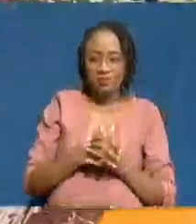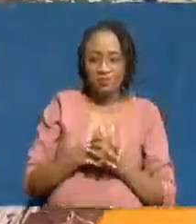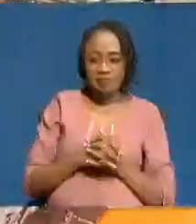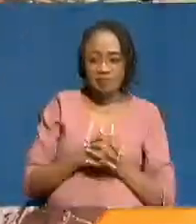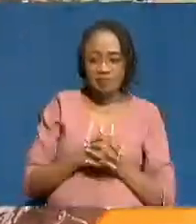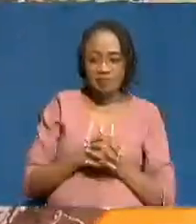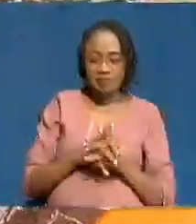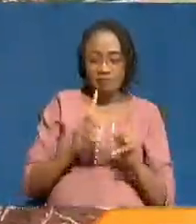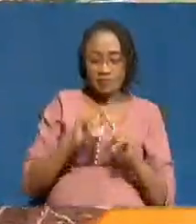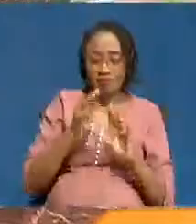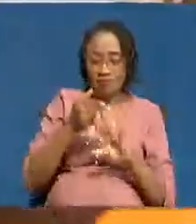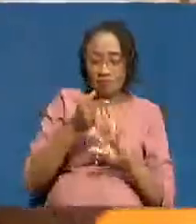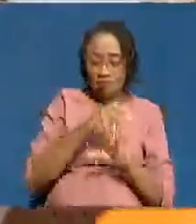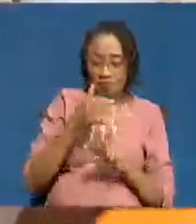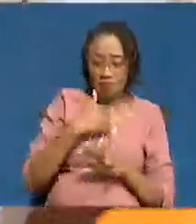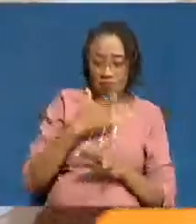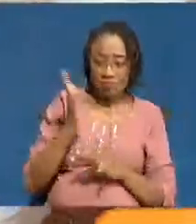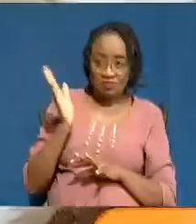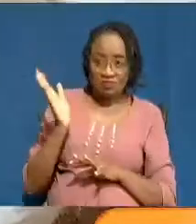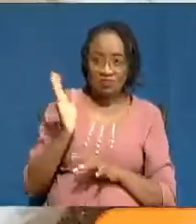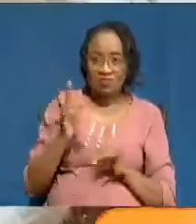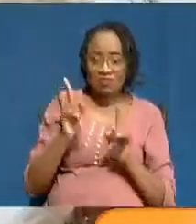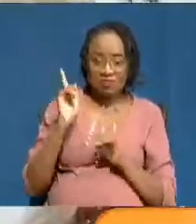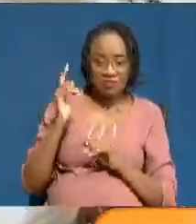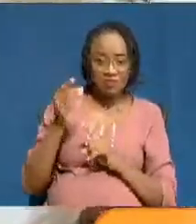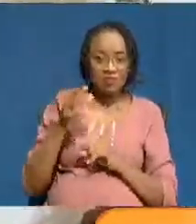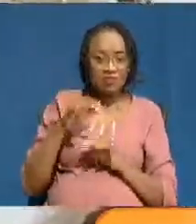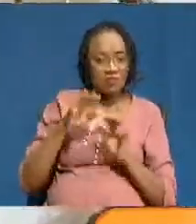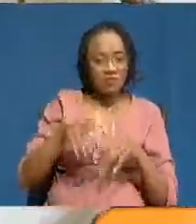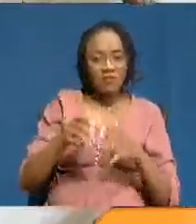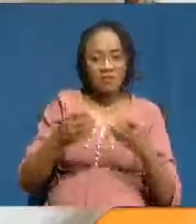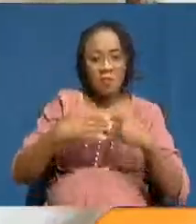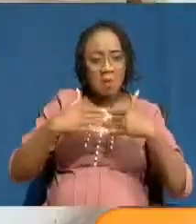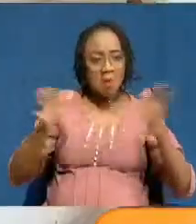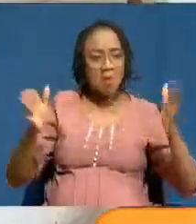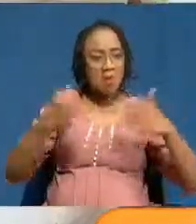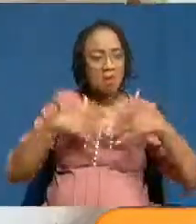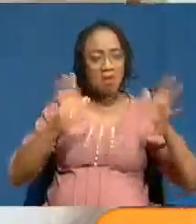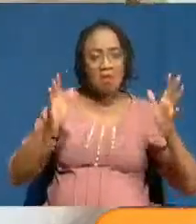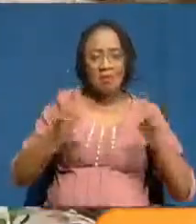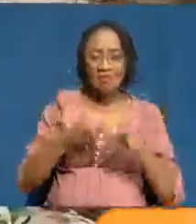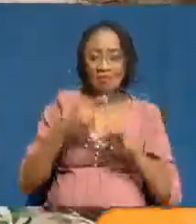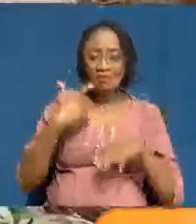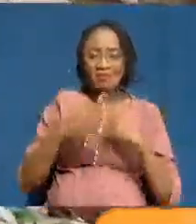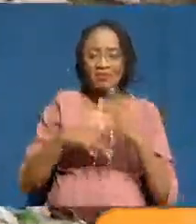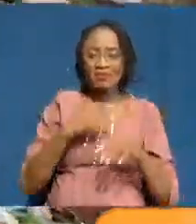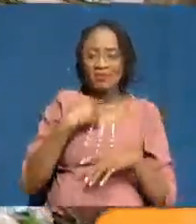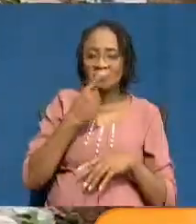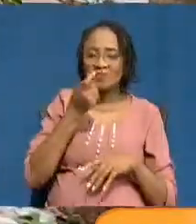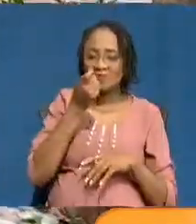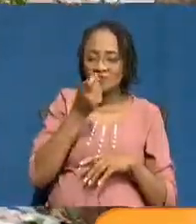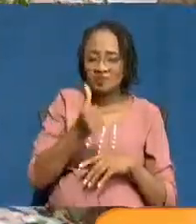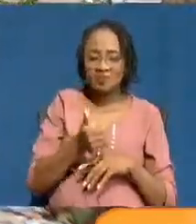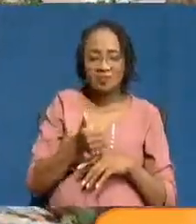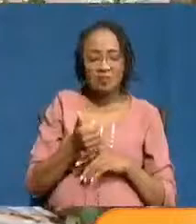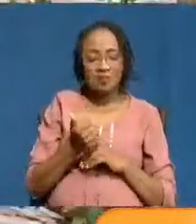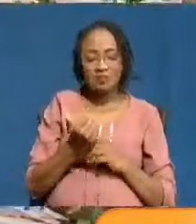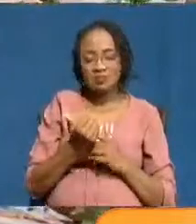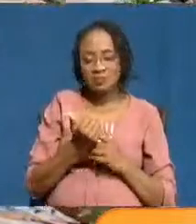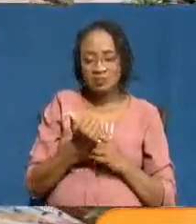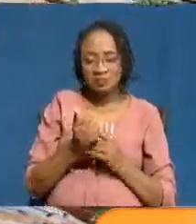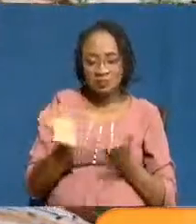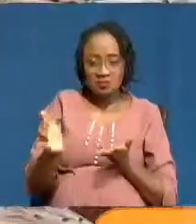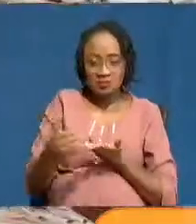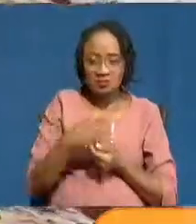Before installing the greenhouse, Monica farmed entirely in the open field, a method that left her exposed to unpredictable